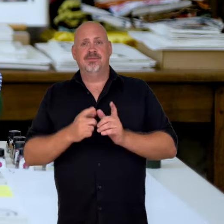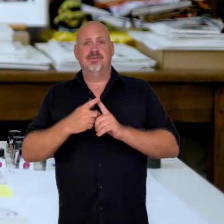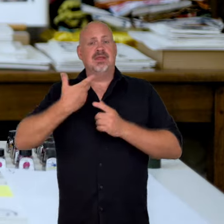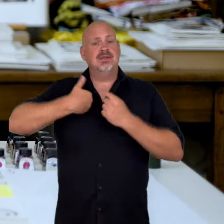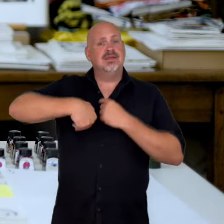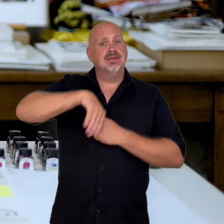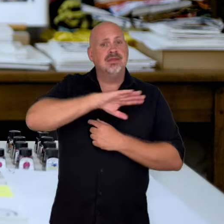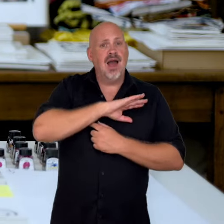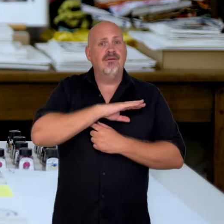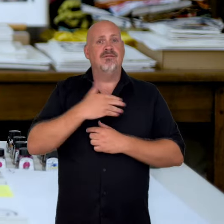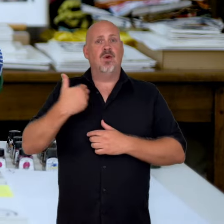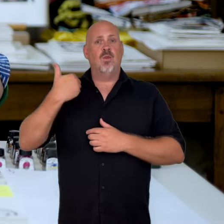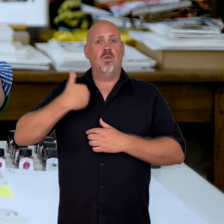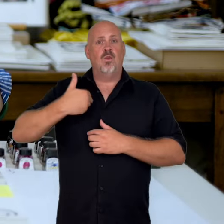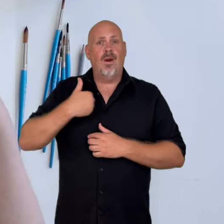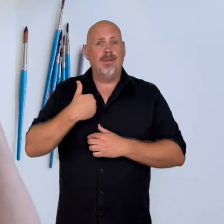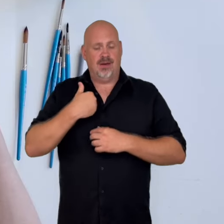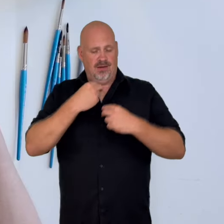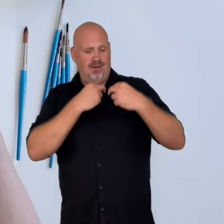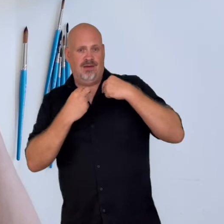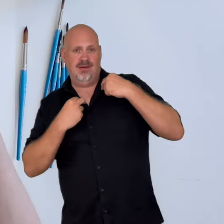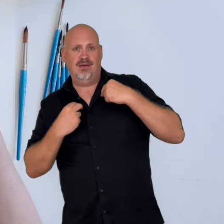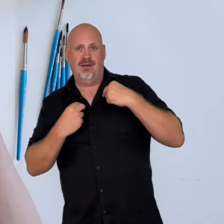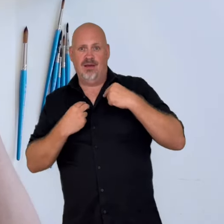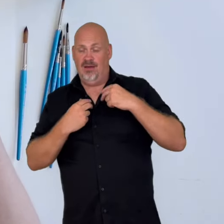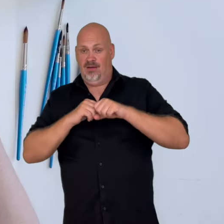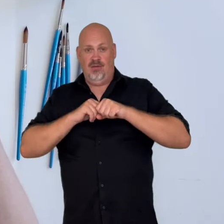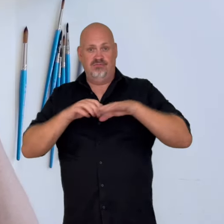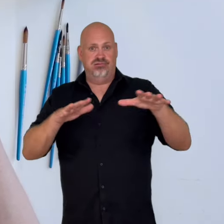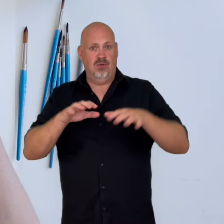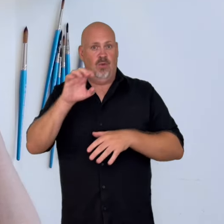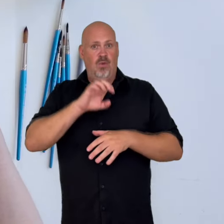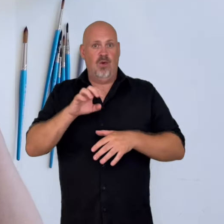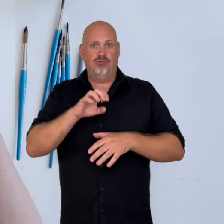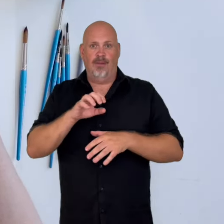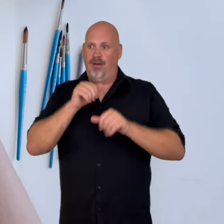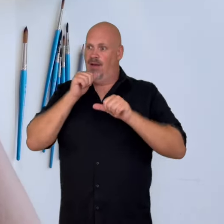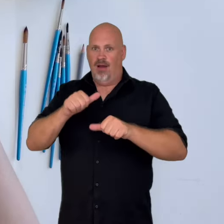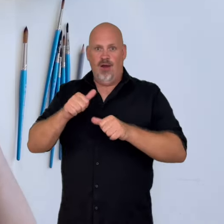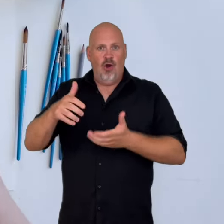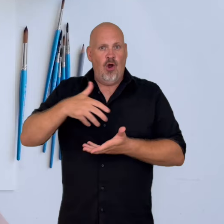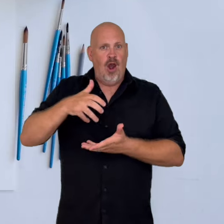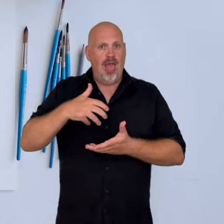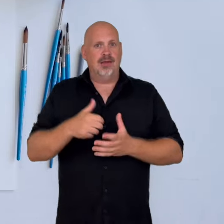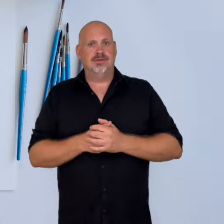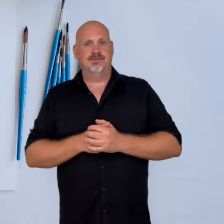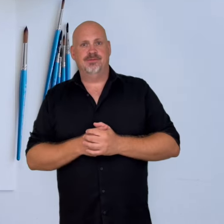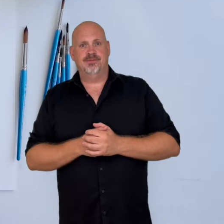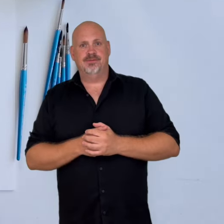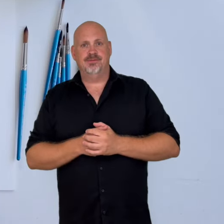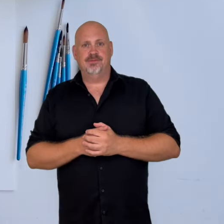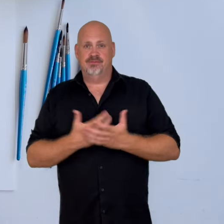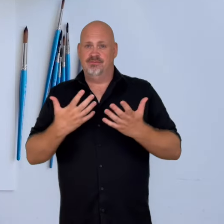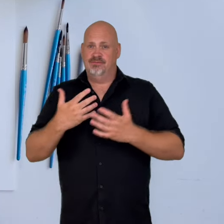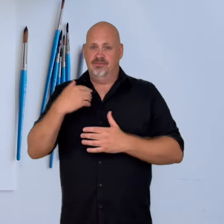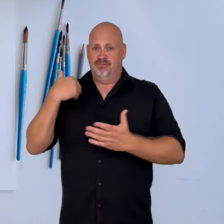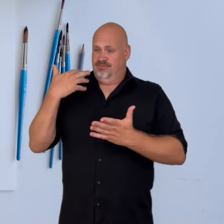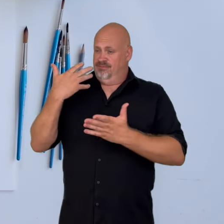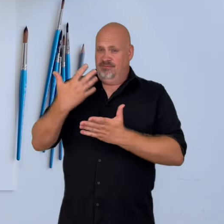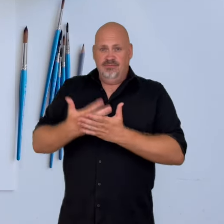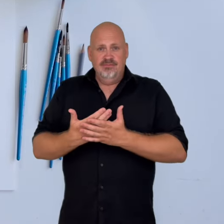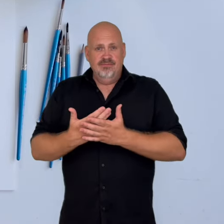in Kashmiri scarves and woven, which became very collectible in Europe a